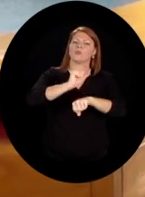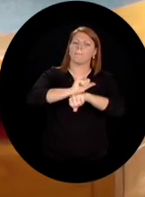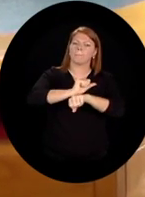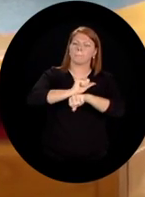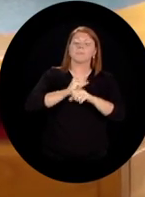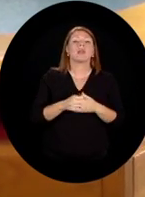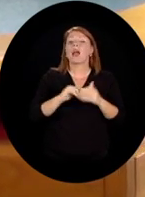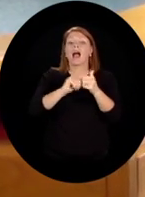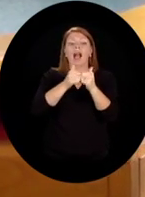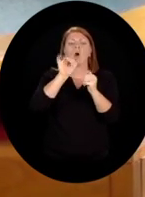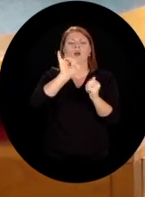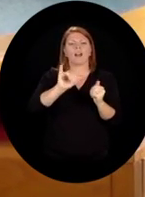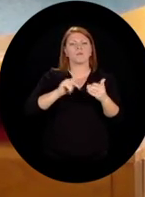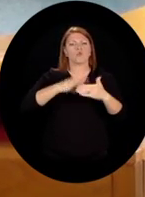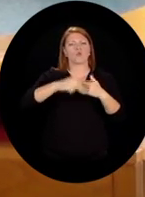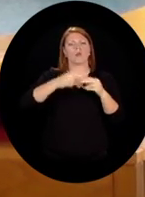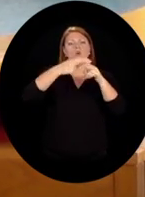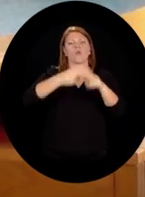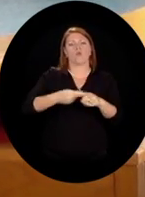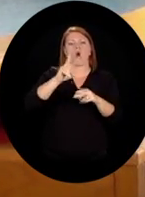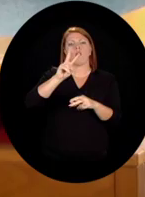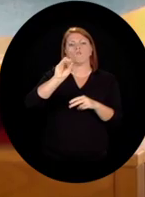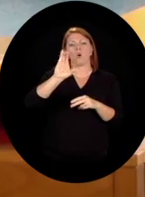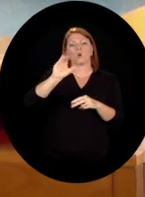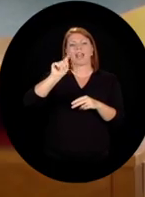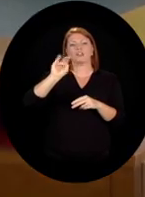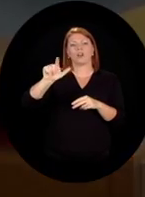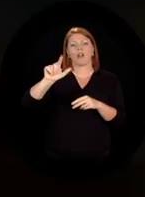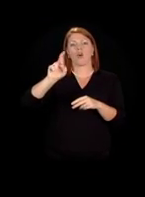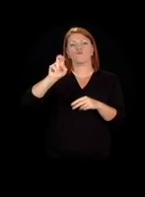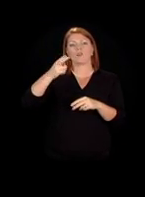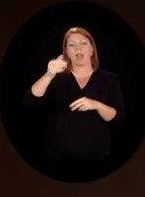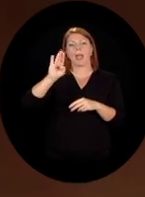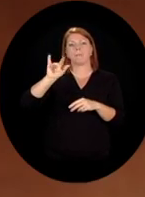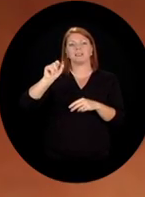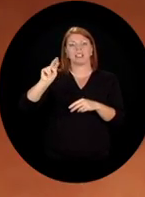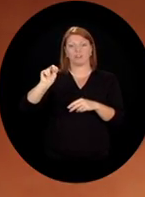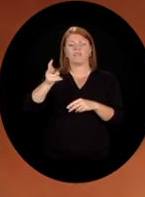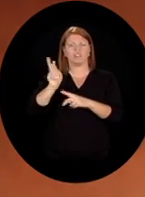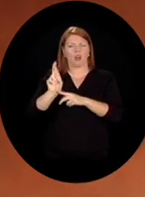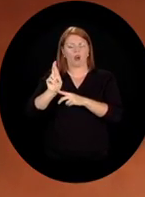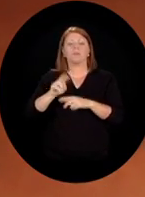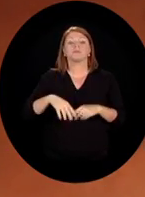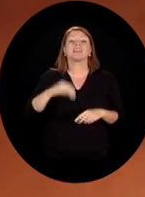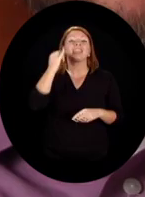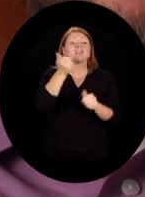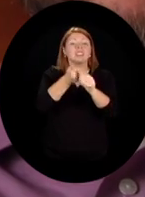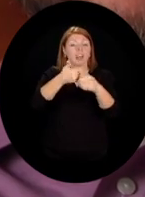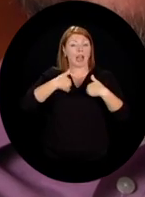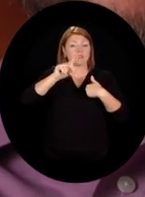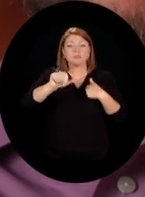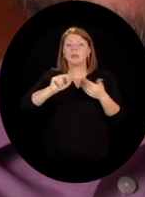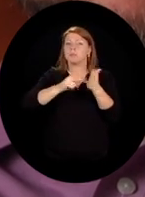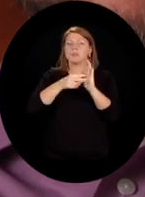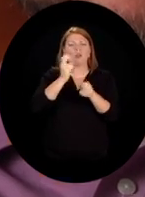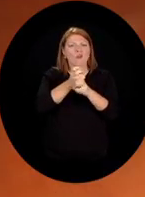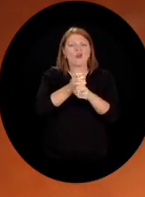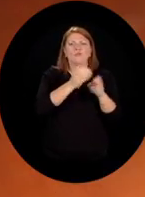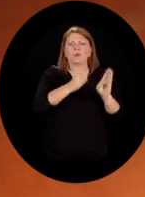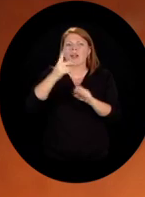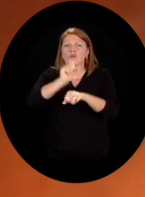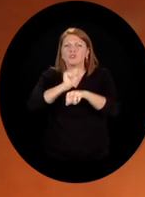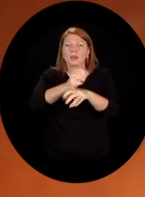gainful employment through a program called Vocational Rehabilitation. If you have a disability that prevents you from preparing